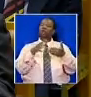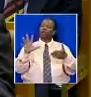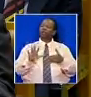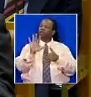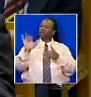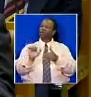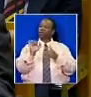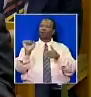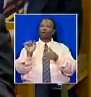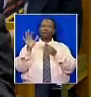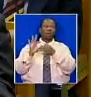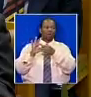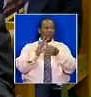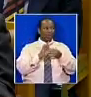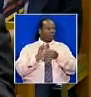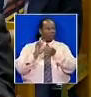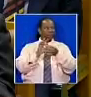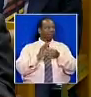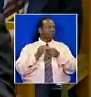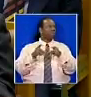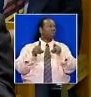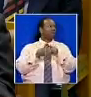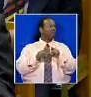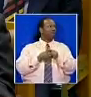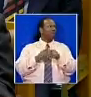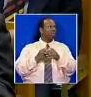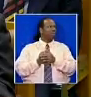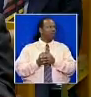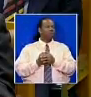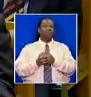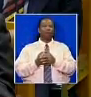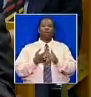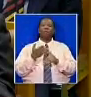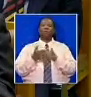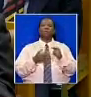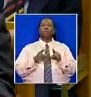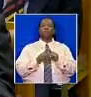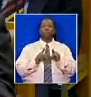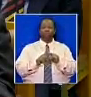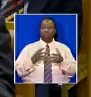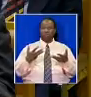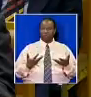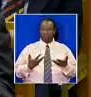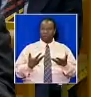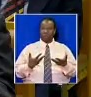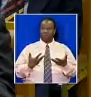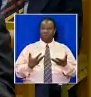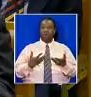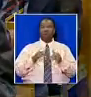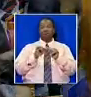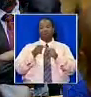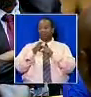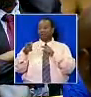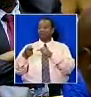and obligations. Aware that this House adopted the National Development Plan as our lodestar as a